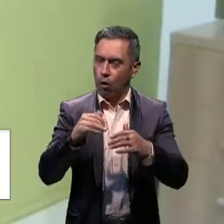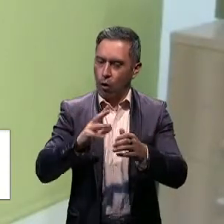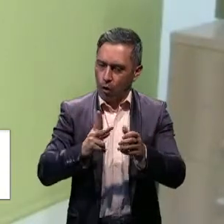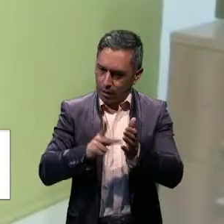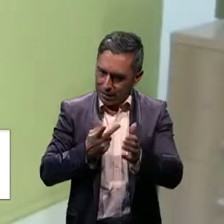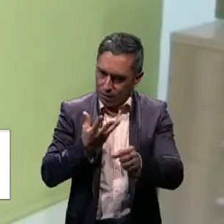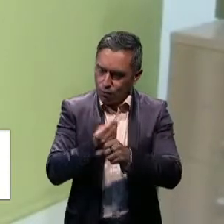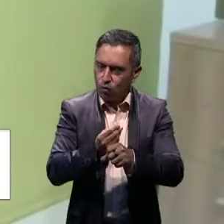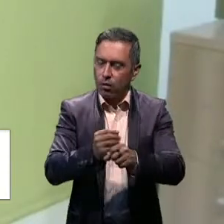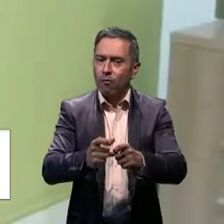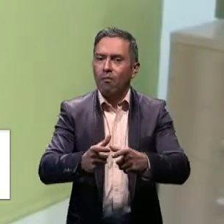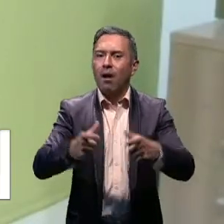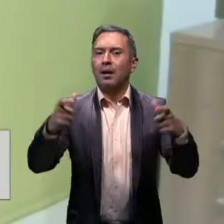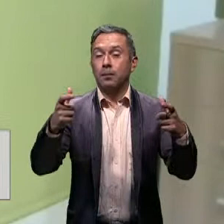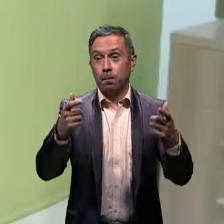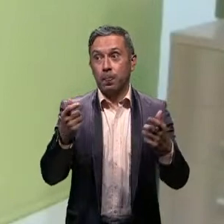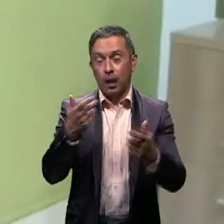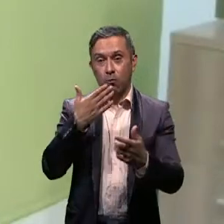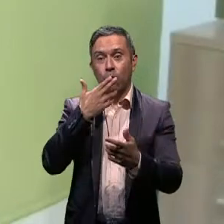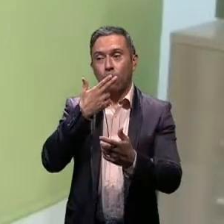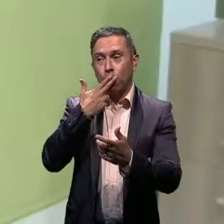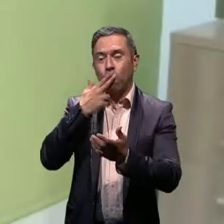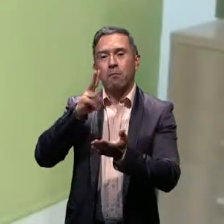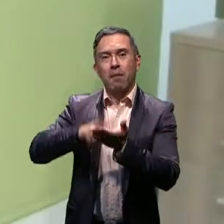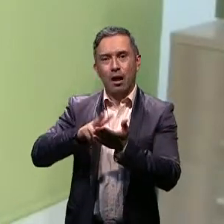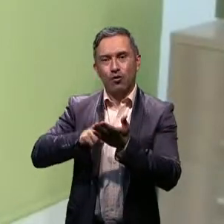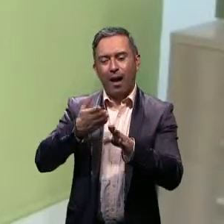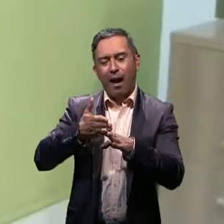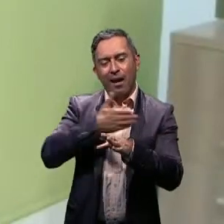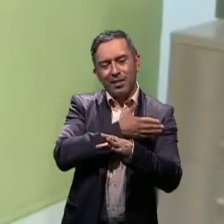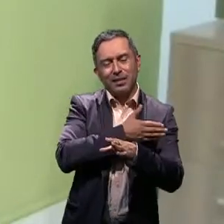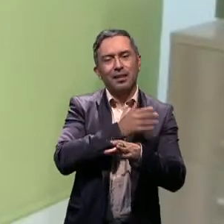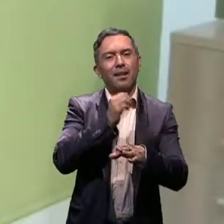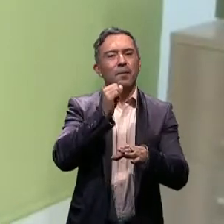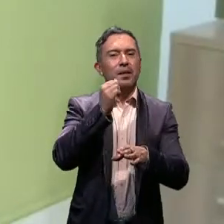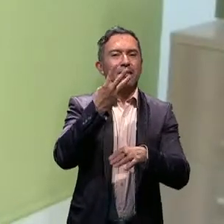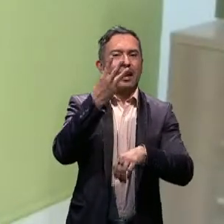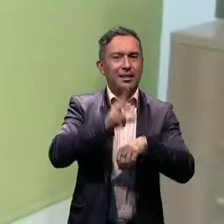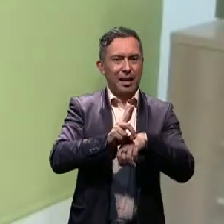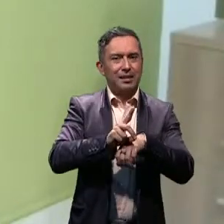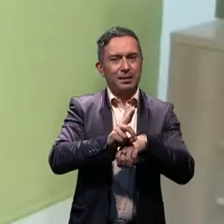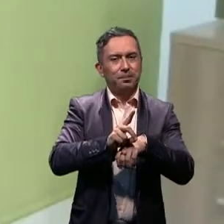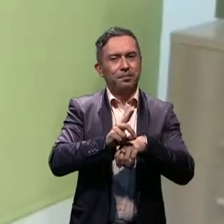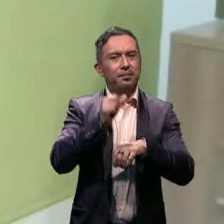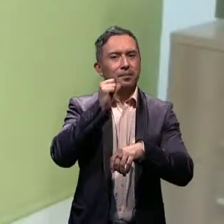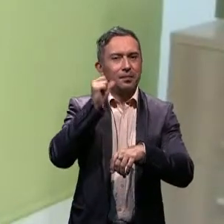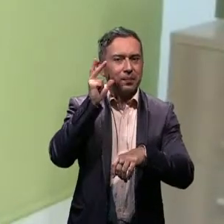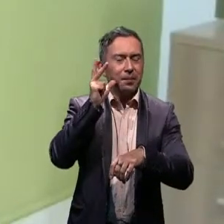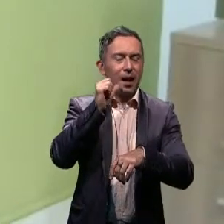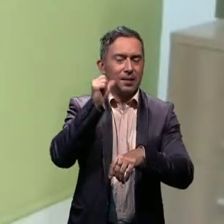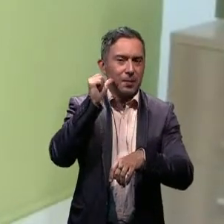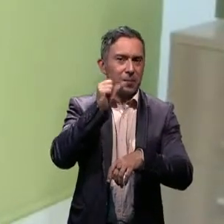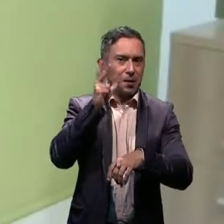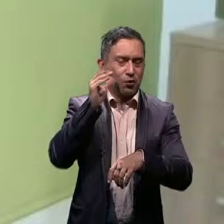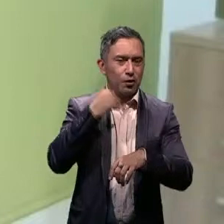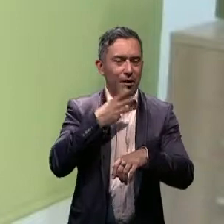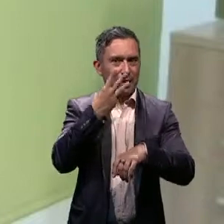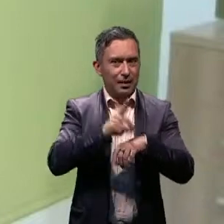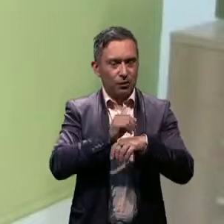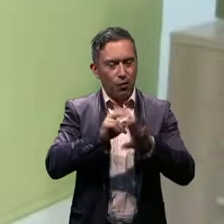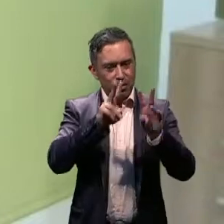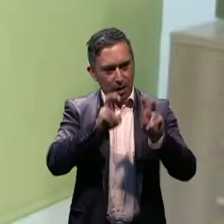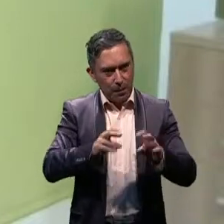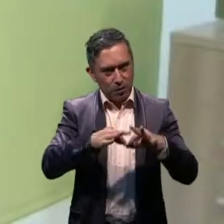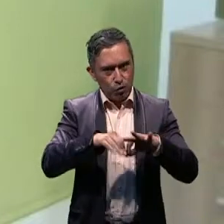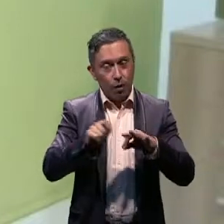institutional messages that have been very valuable, and these are reflections of the different topics that we have been